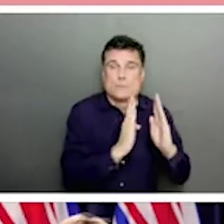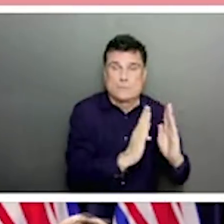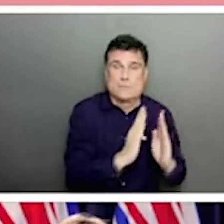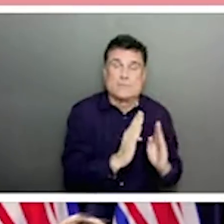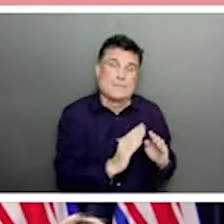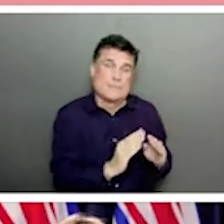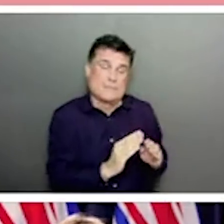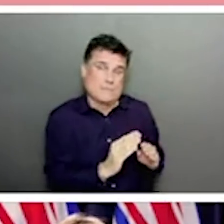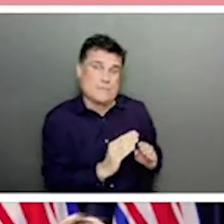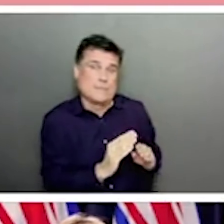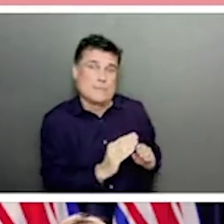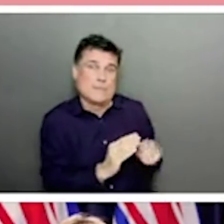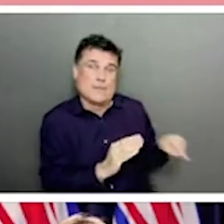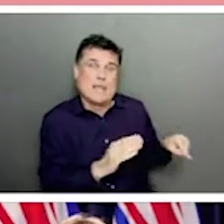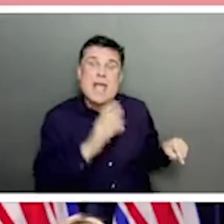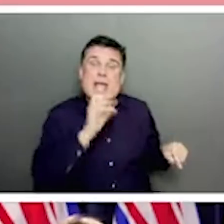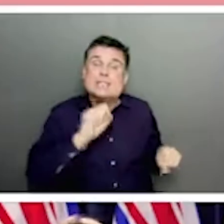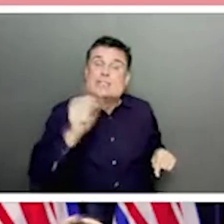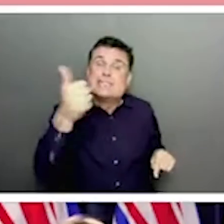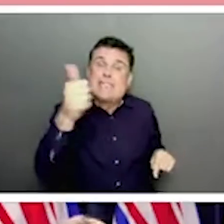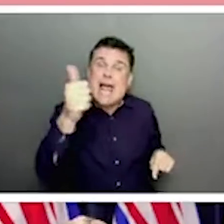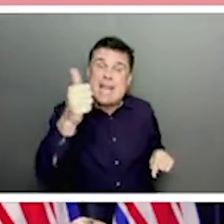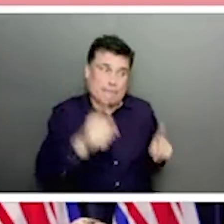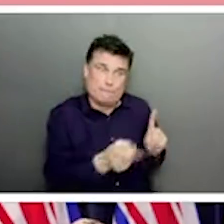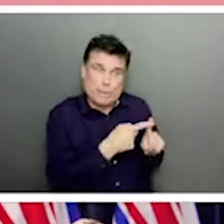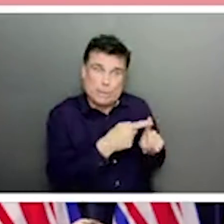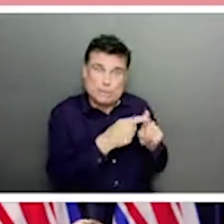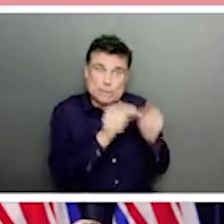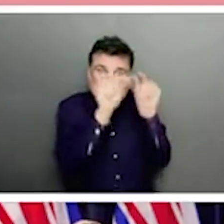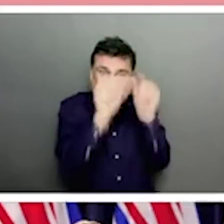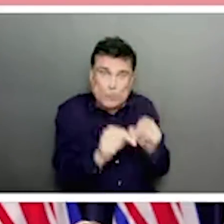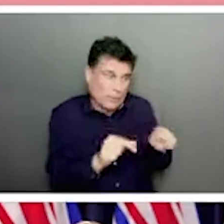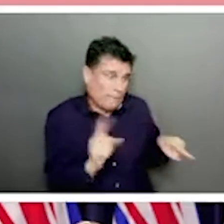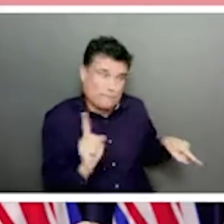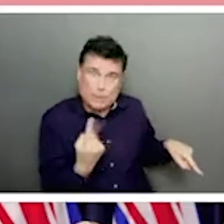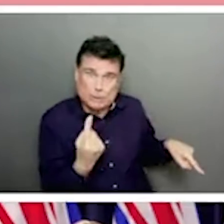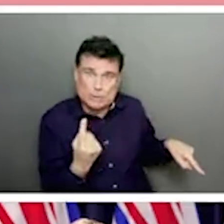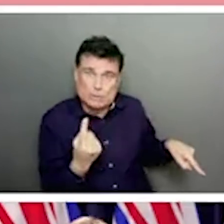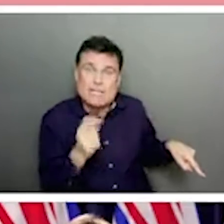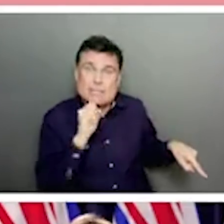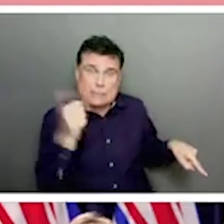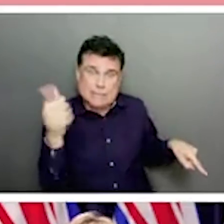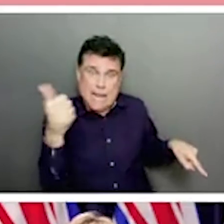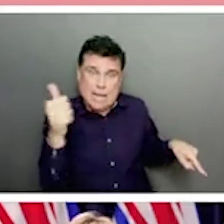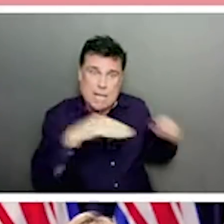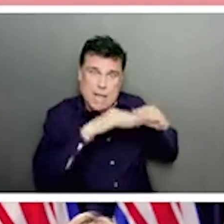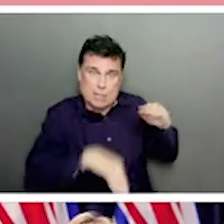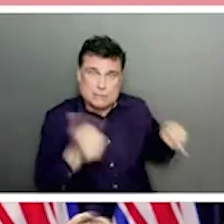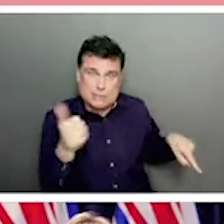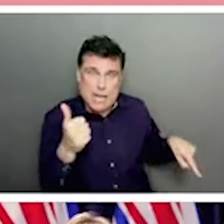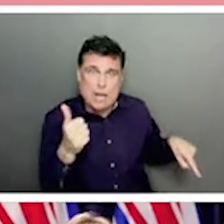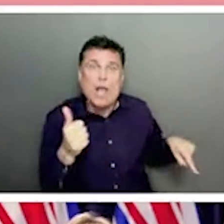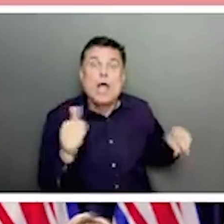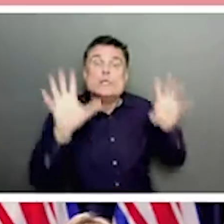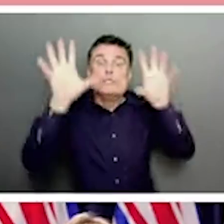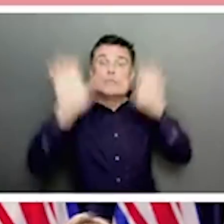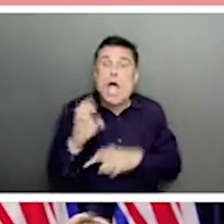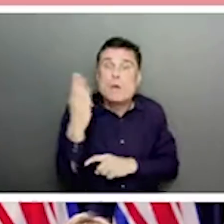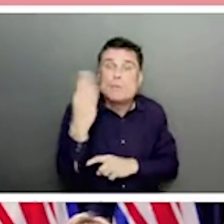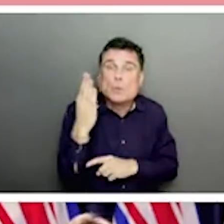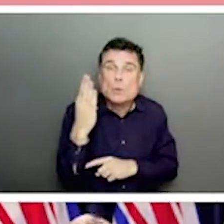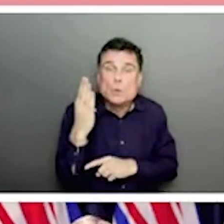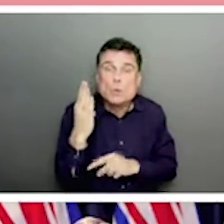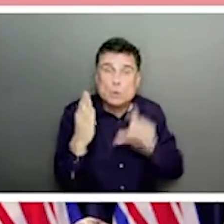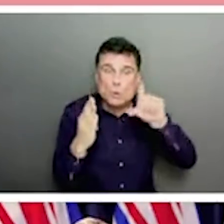of our population in BC are children under the age of 10. The yellow bar next to that is the proportion of people